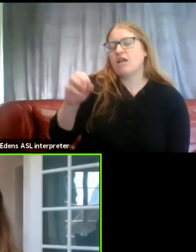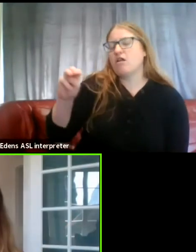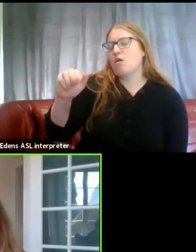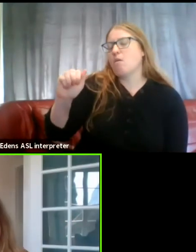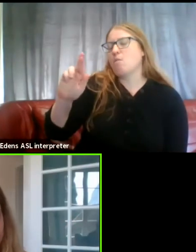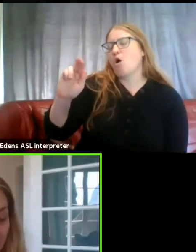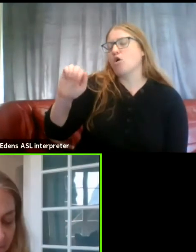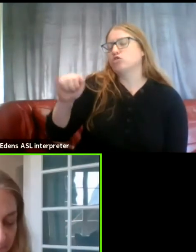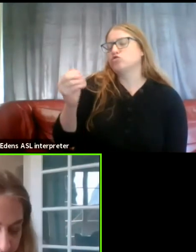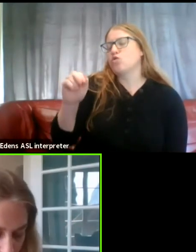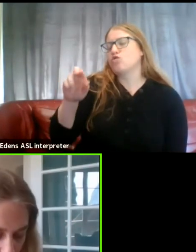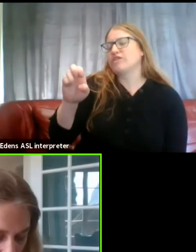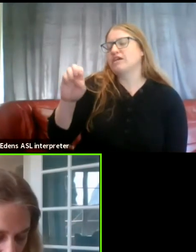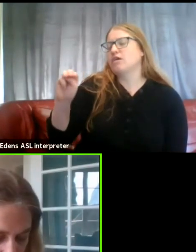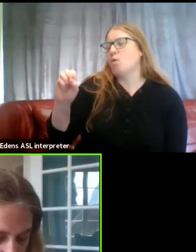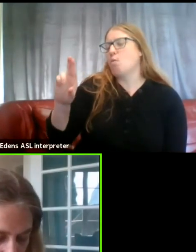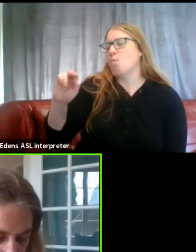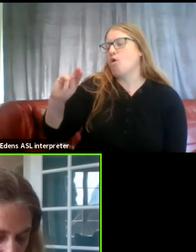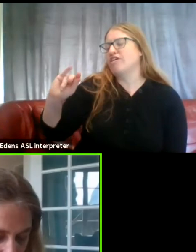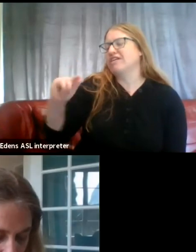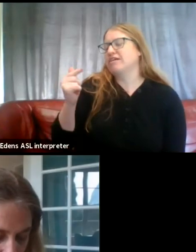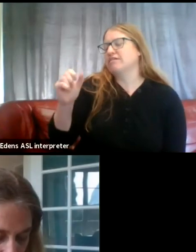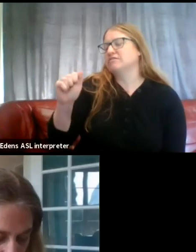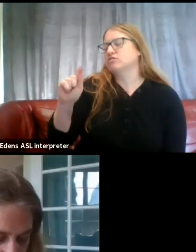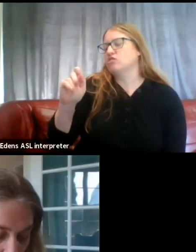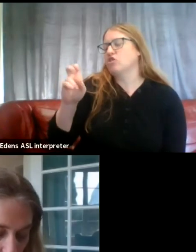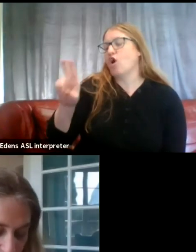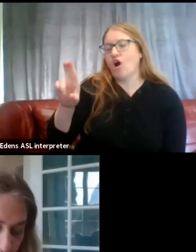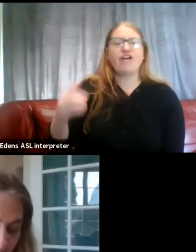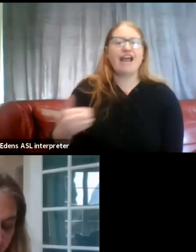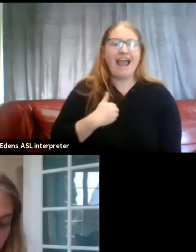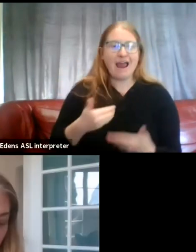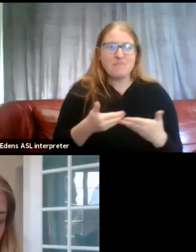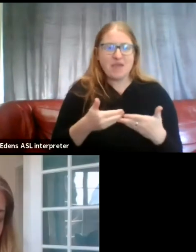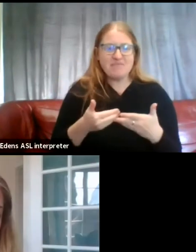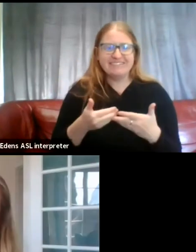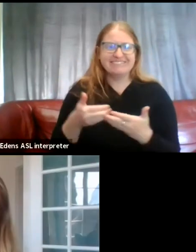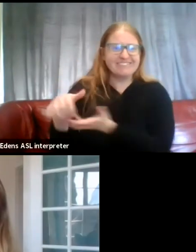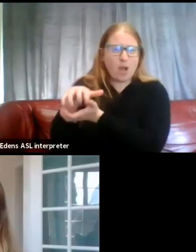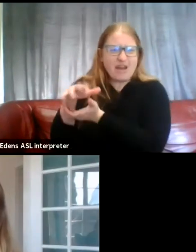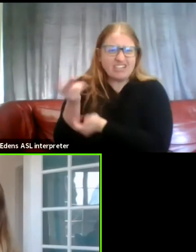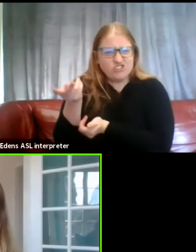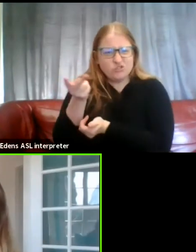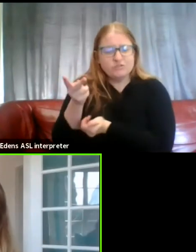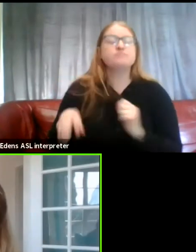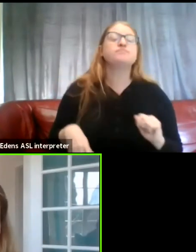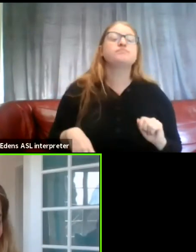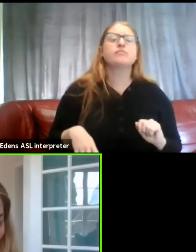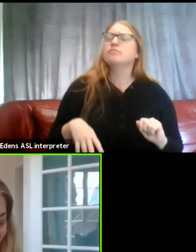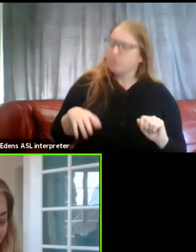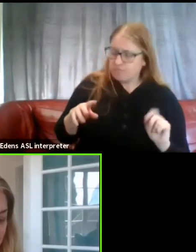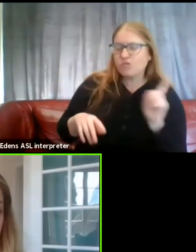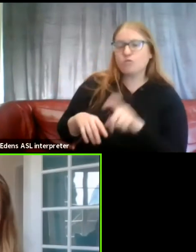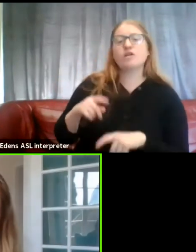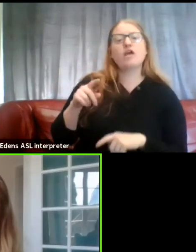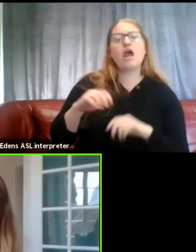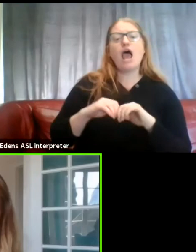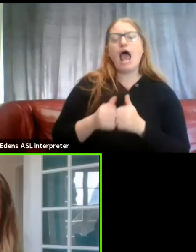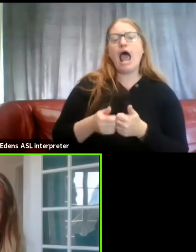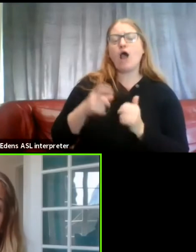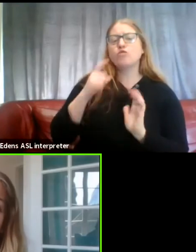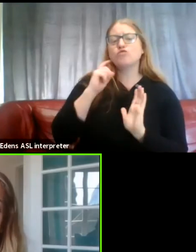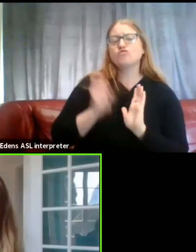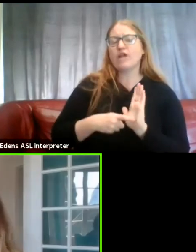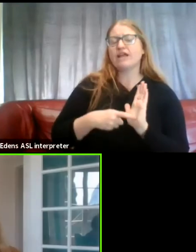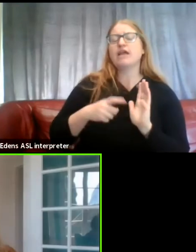think. Okay. Here is, oh, what do you make of the rise of Jewish women of color as we saw in the